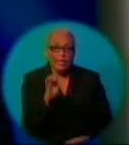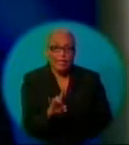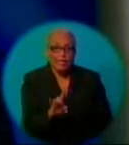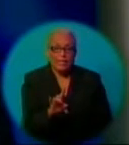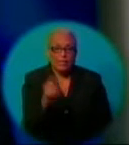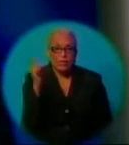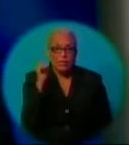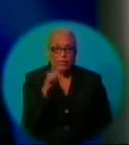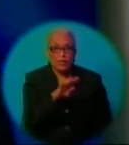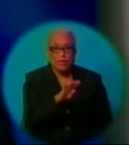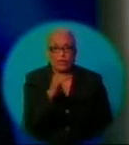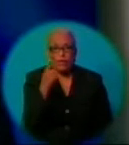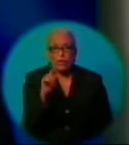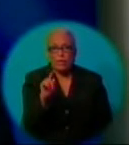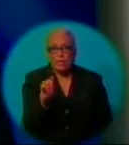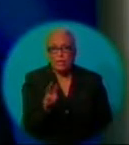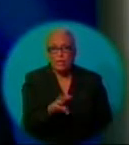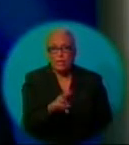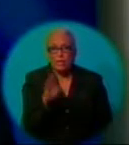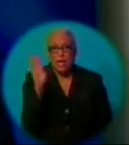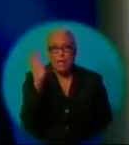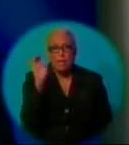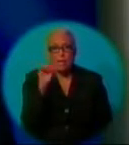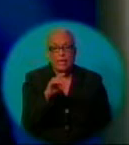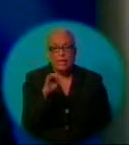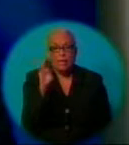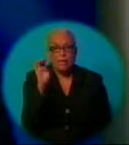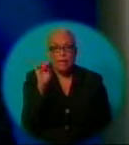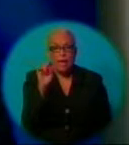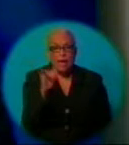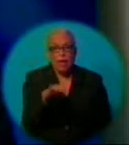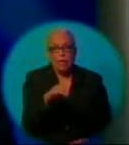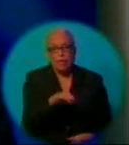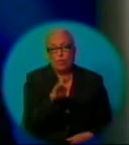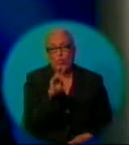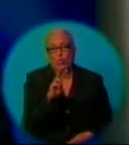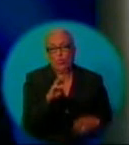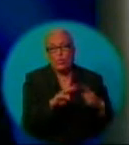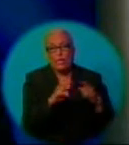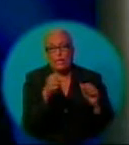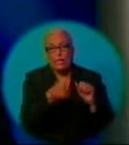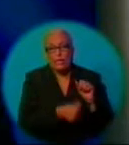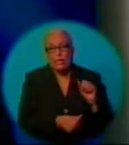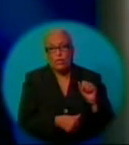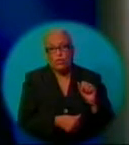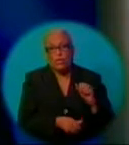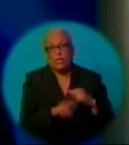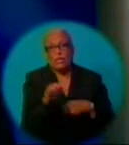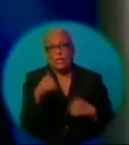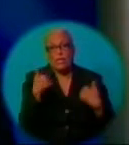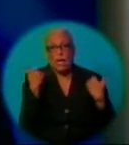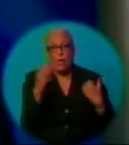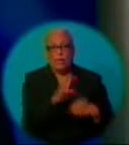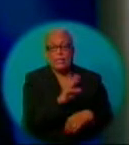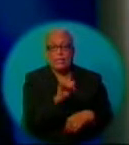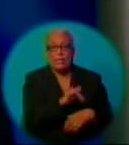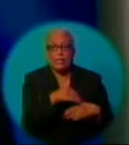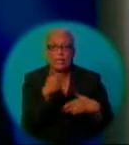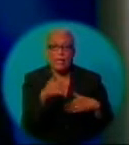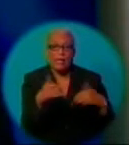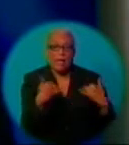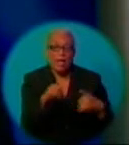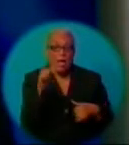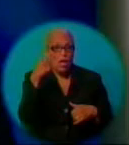for 8. Graves took 4 for 26, while Beaton and Mayers picked up 2 wickets each. The Young Windies will next